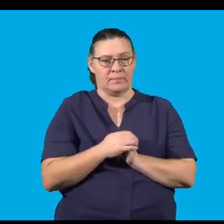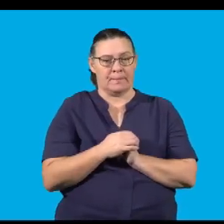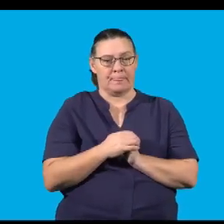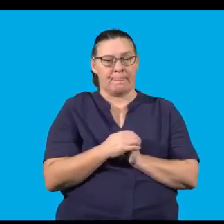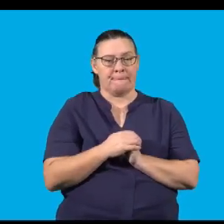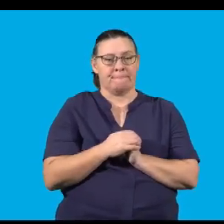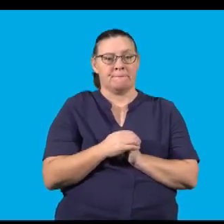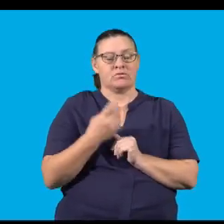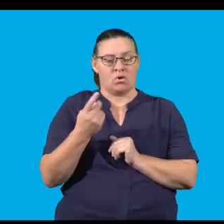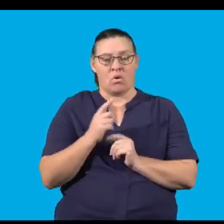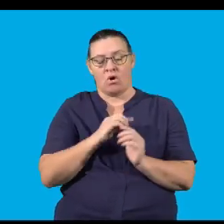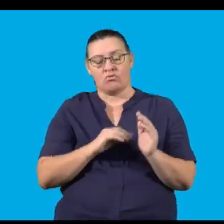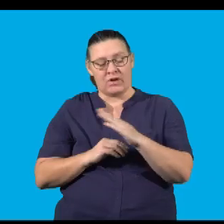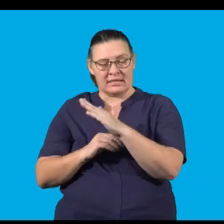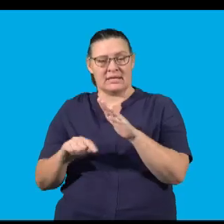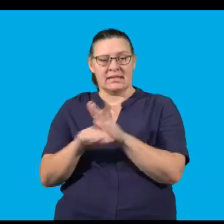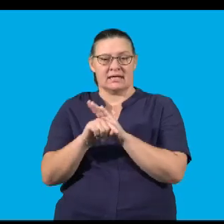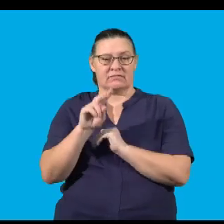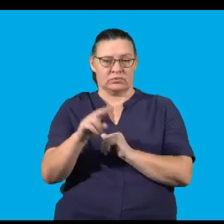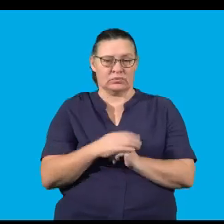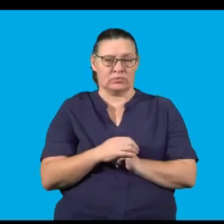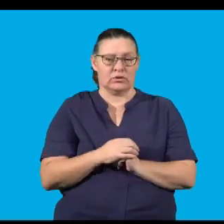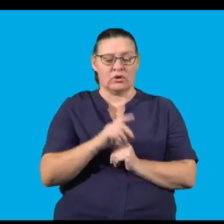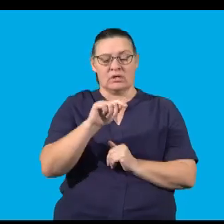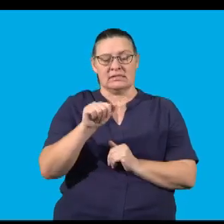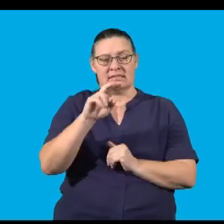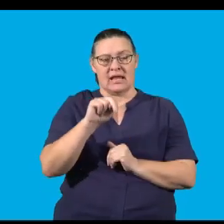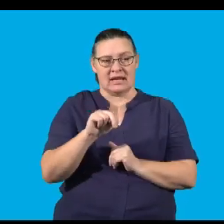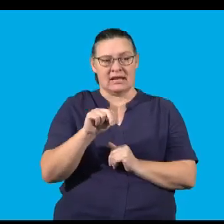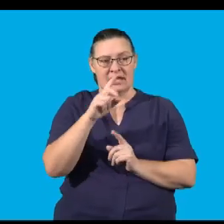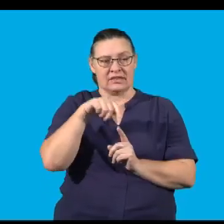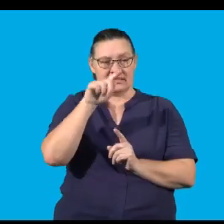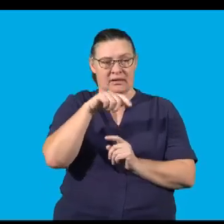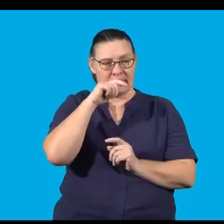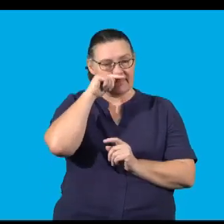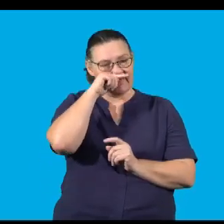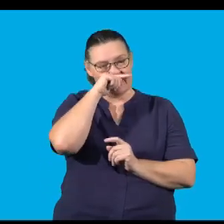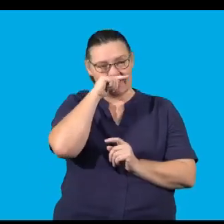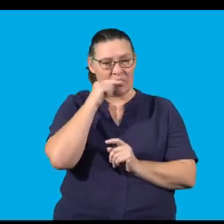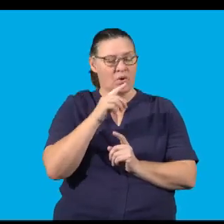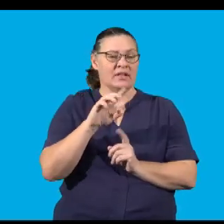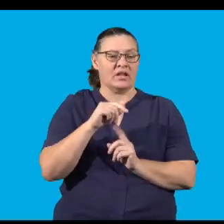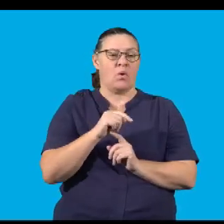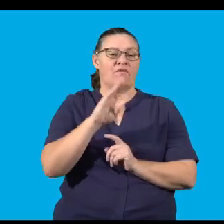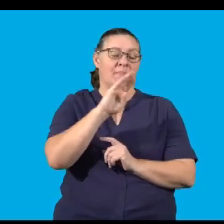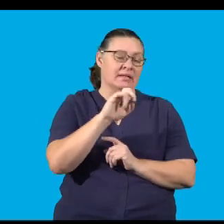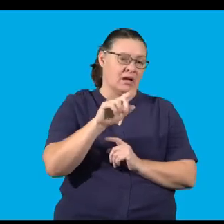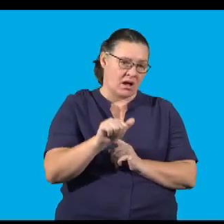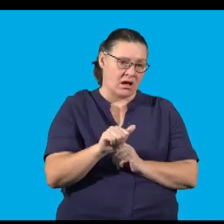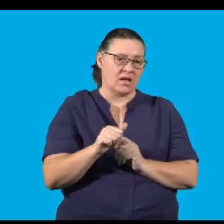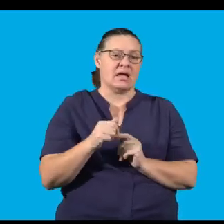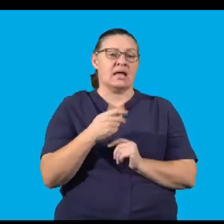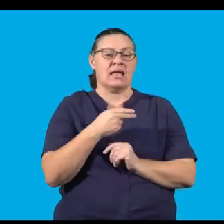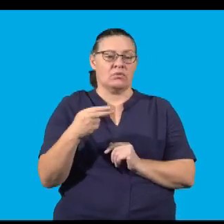So my gradient here is negative 2. So therefore I can say tan of theta, because now, or tan of beta rather,